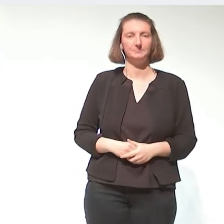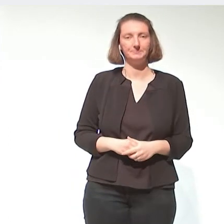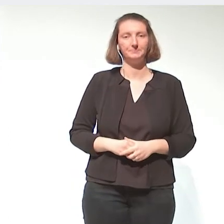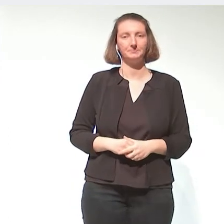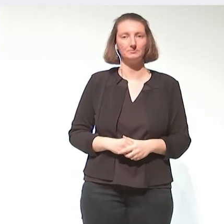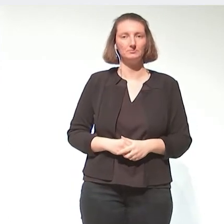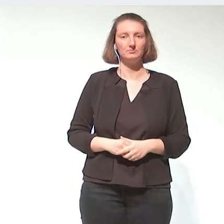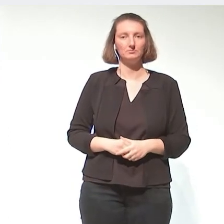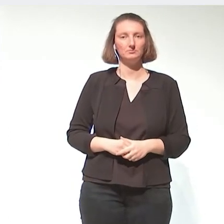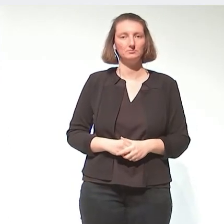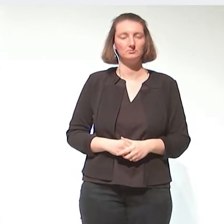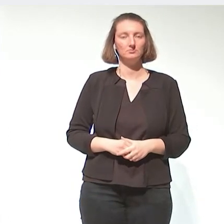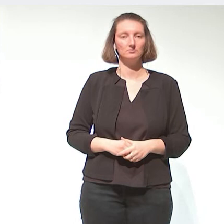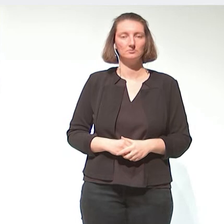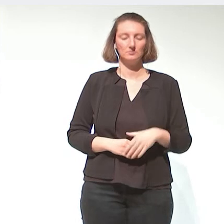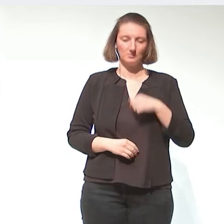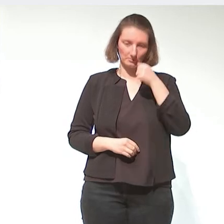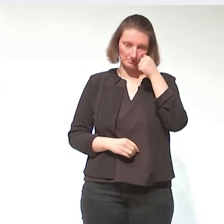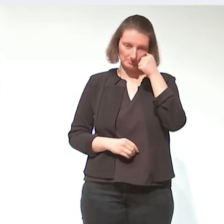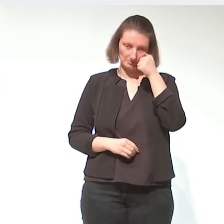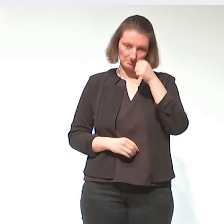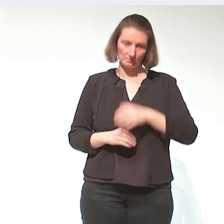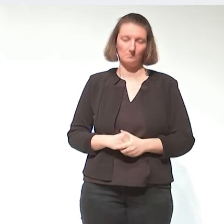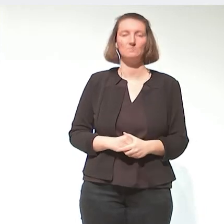allowances at their levels